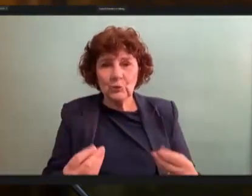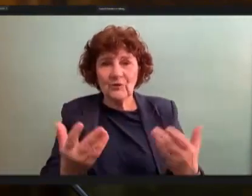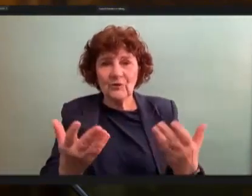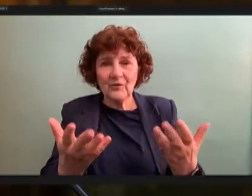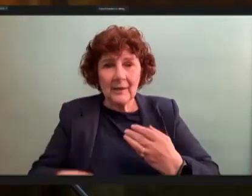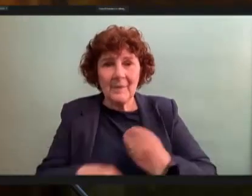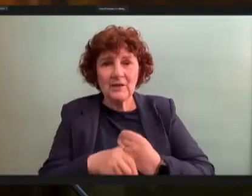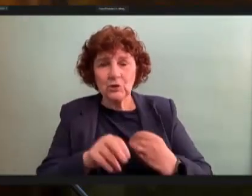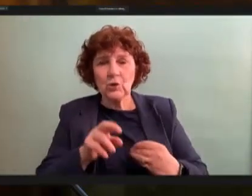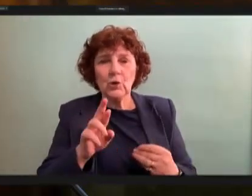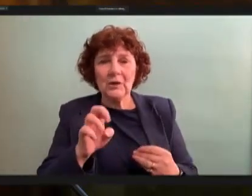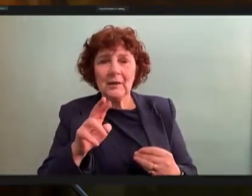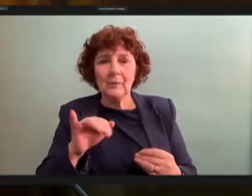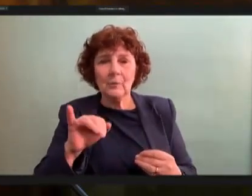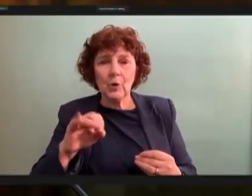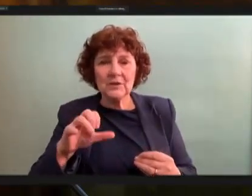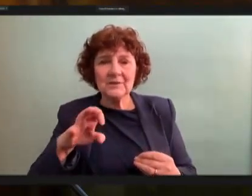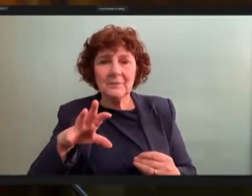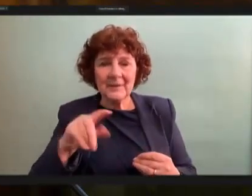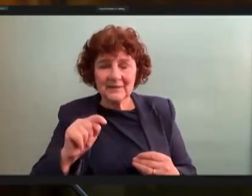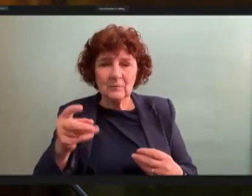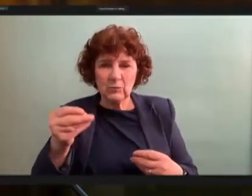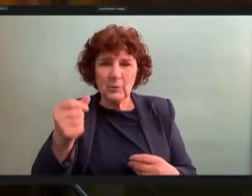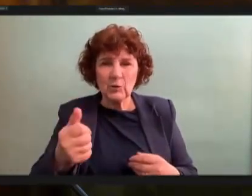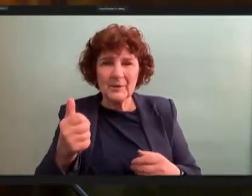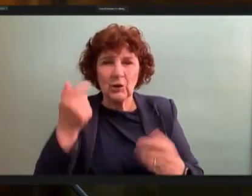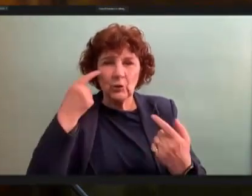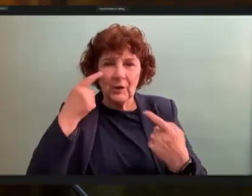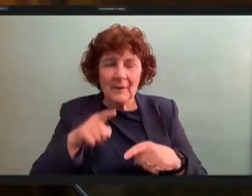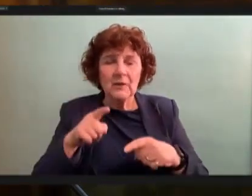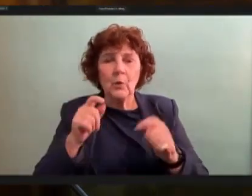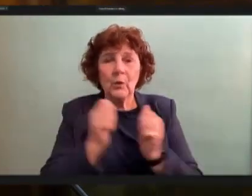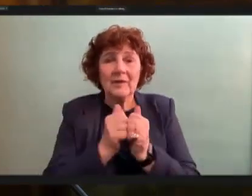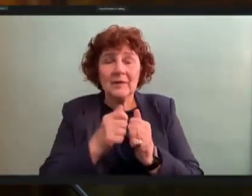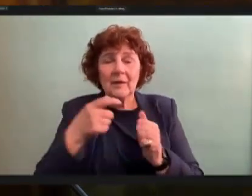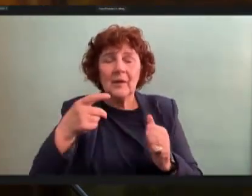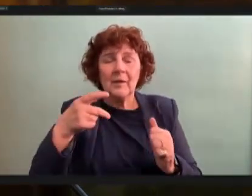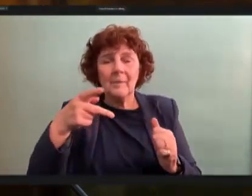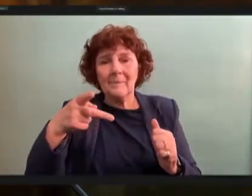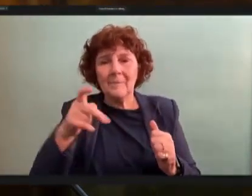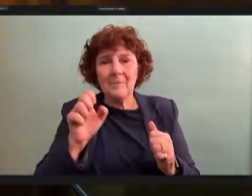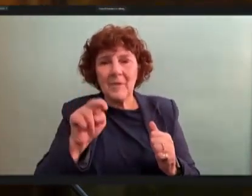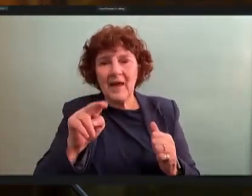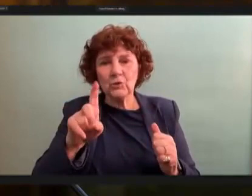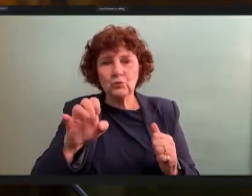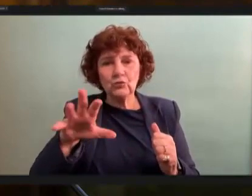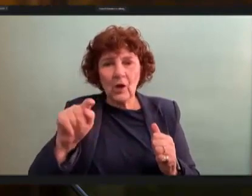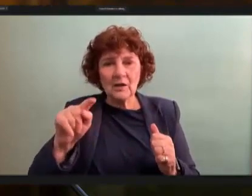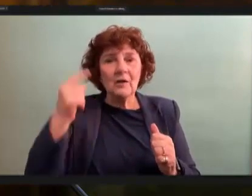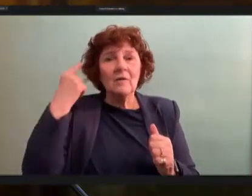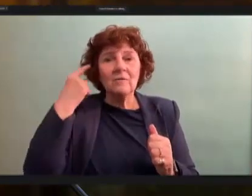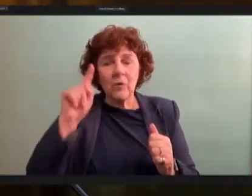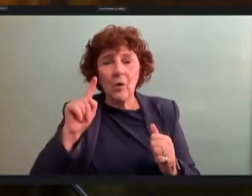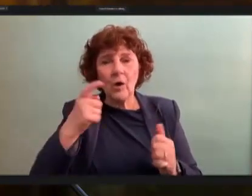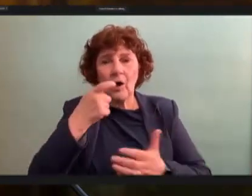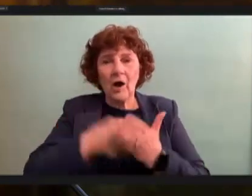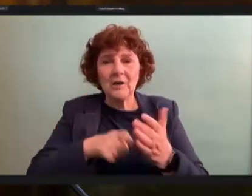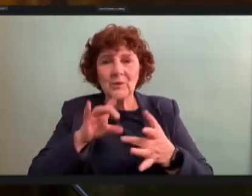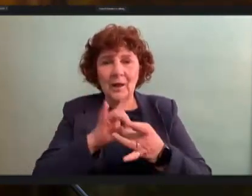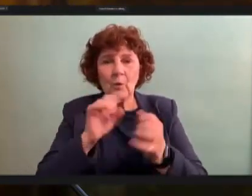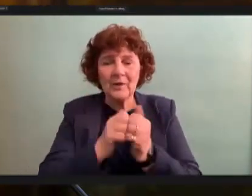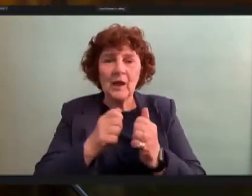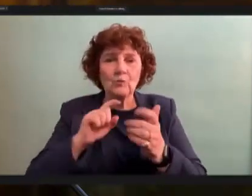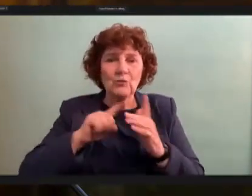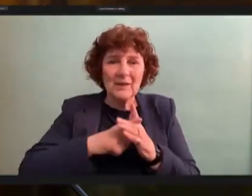reimbursement agreement or agreements with the Pennsylvania Department of Transportation for costs associated with the preliminary design phase of the California Avenue